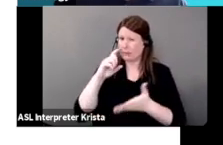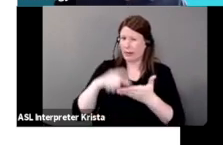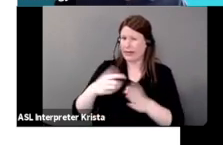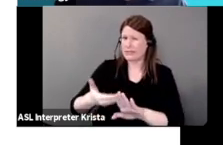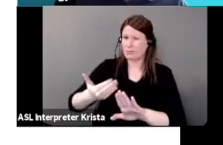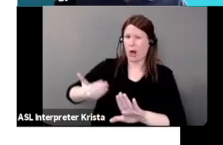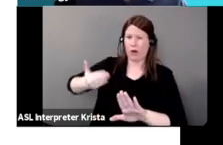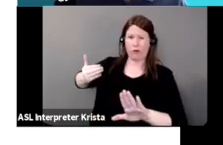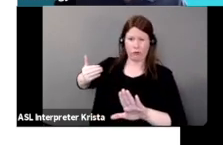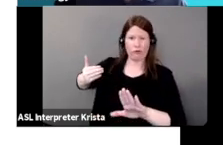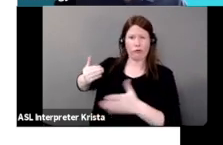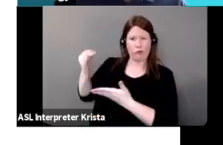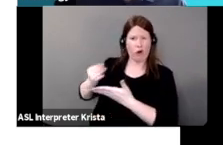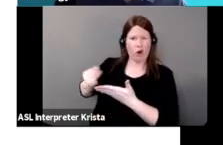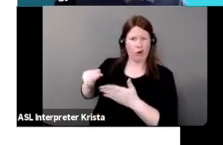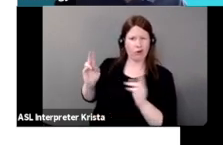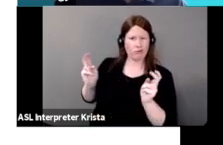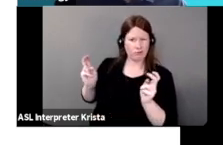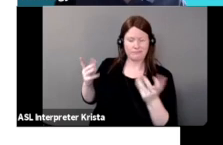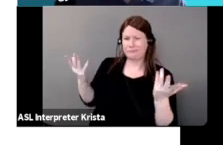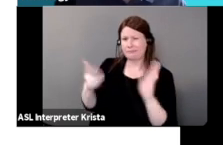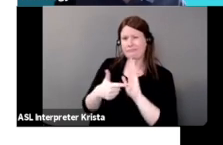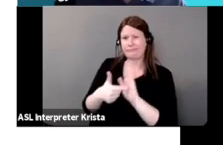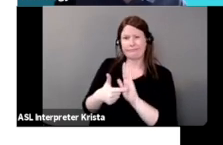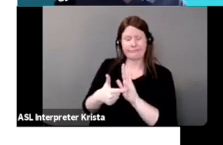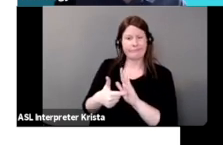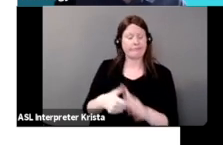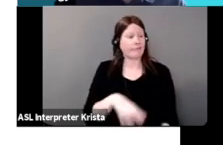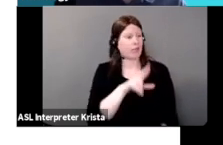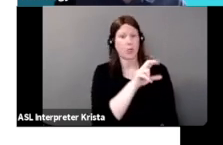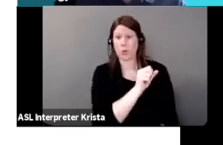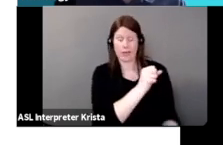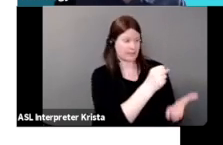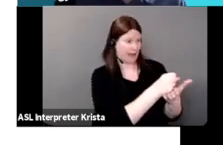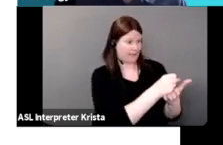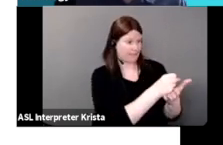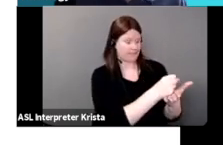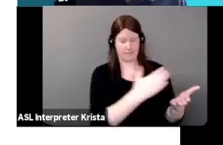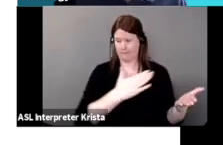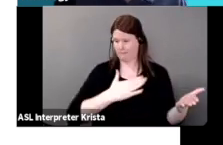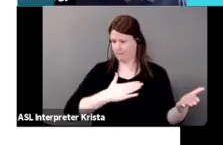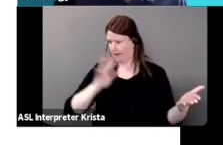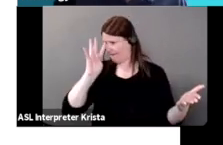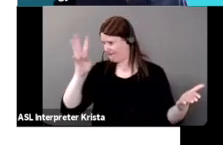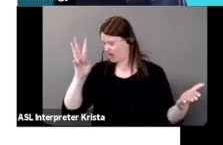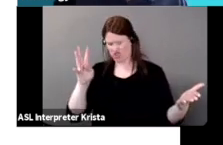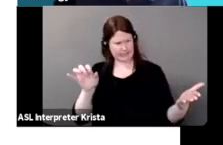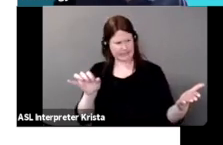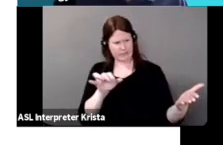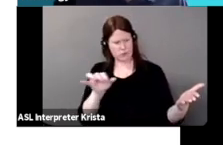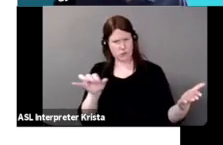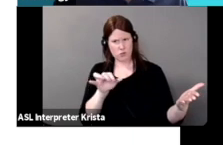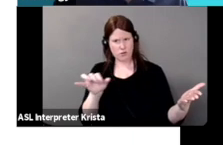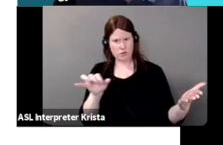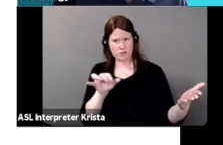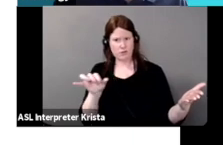is an American patent which covers substantially the same thing as what you are trying to patent, then your